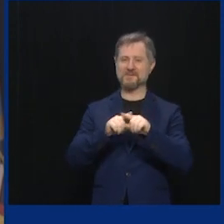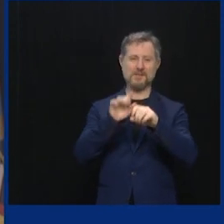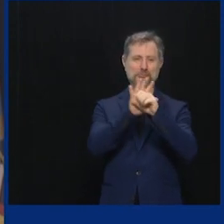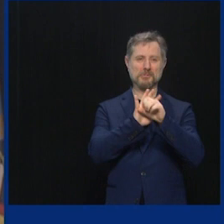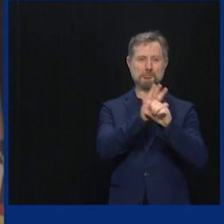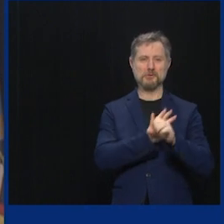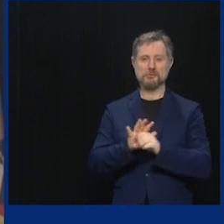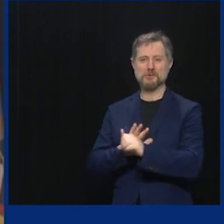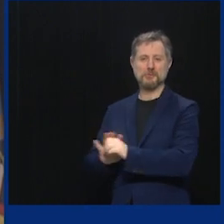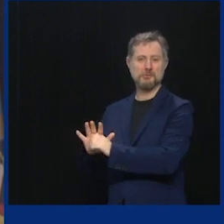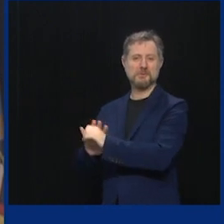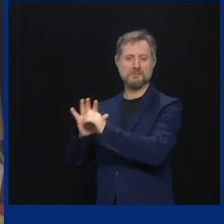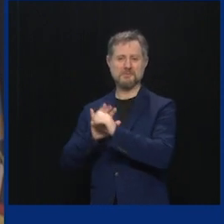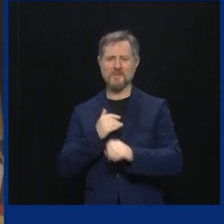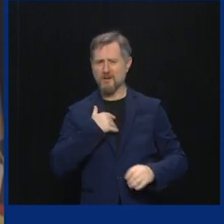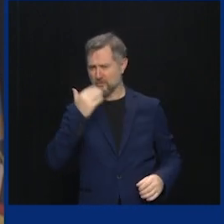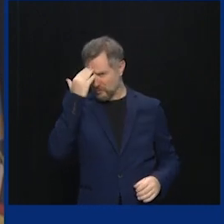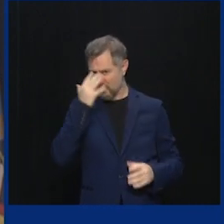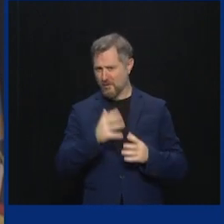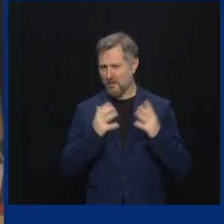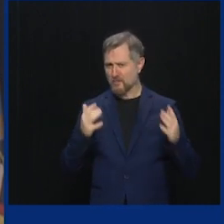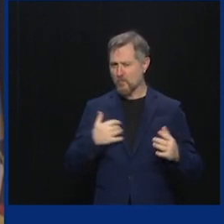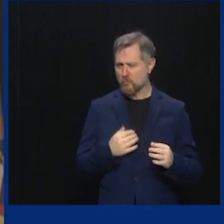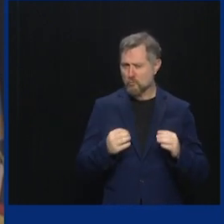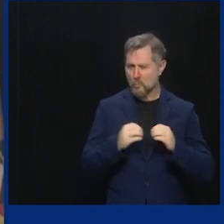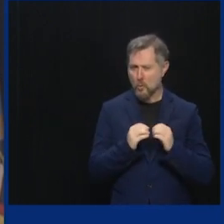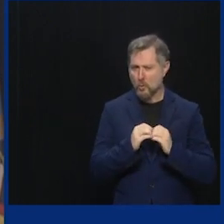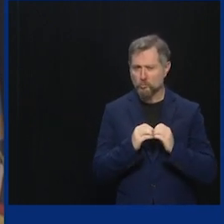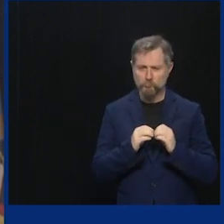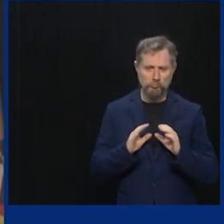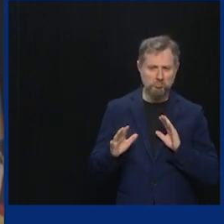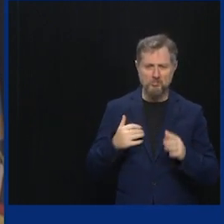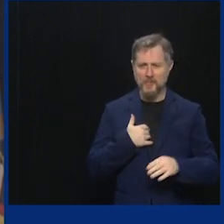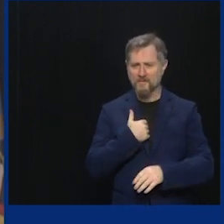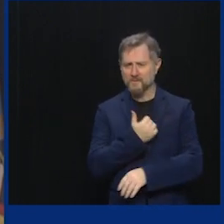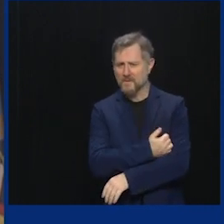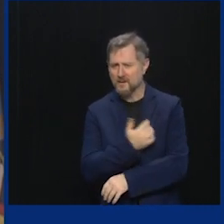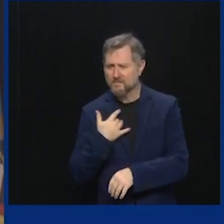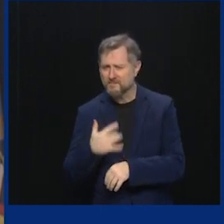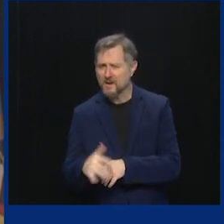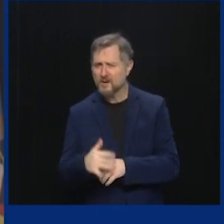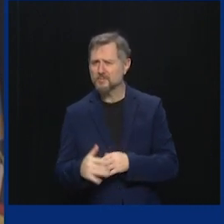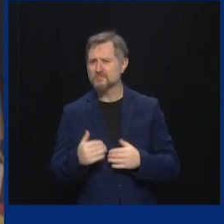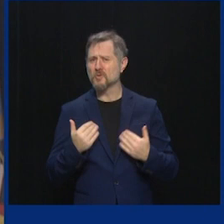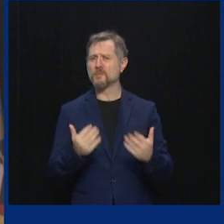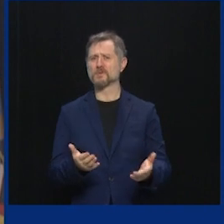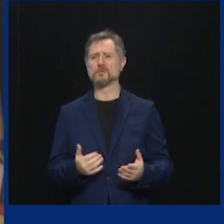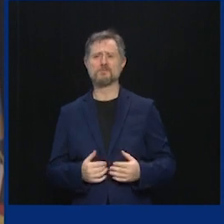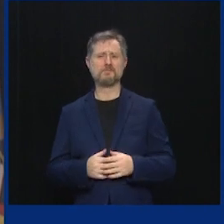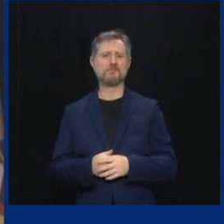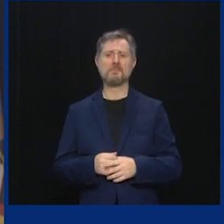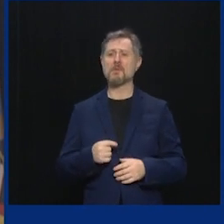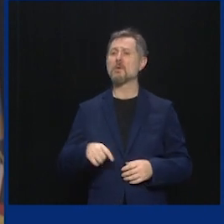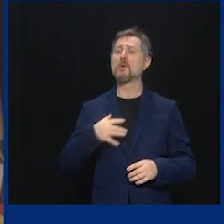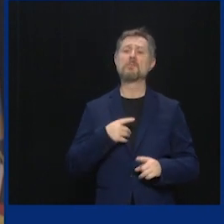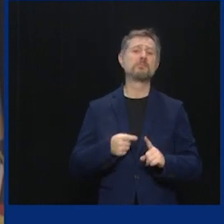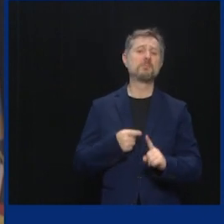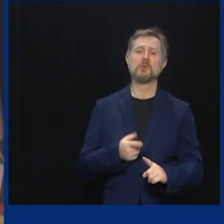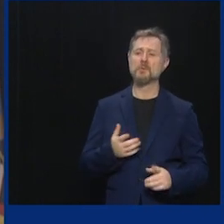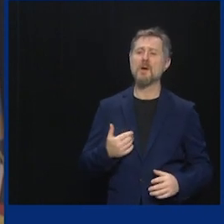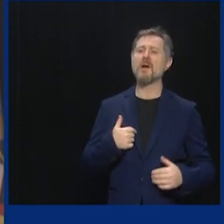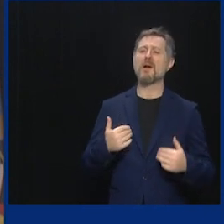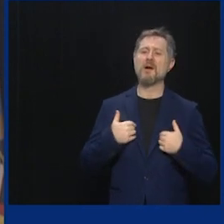around, because we know so much more and we have vaccines and boosters available. So that being said, I am keeping every option on the